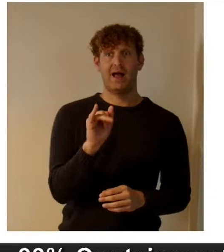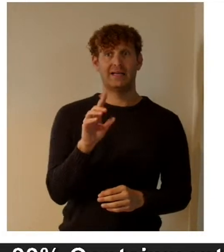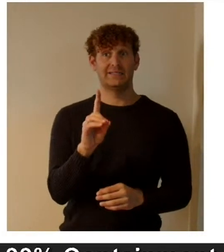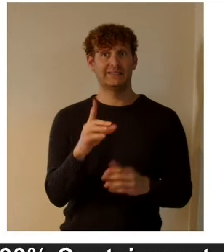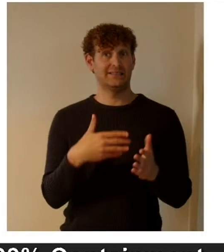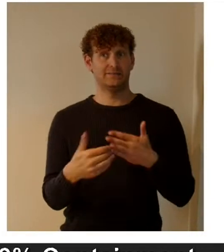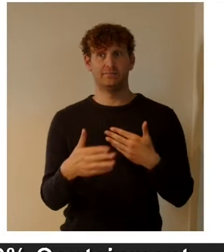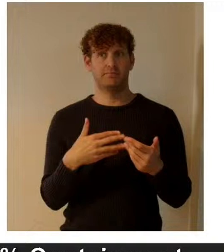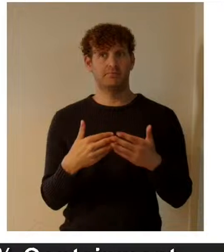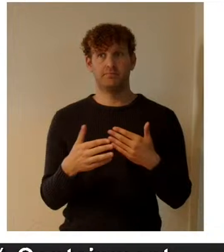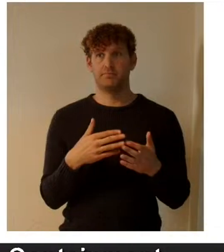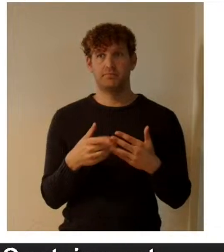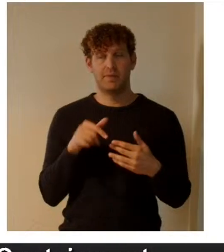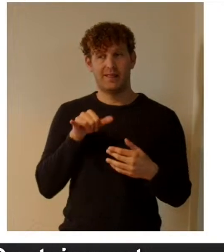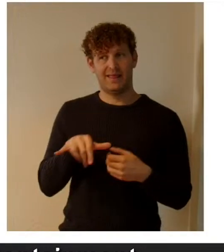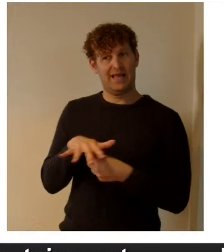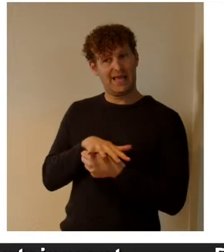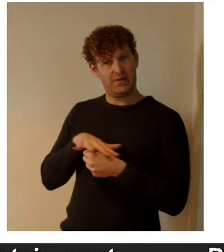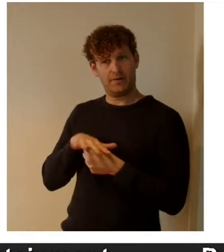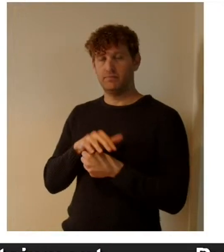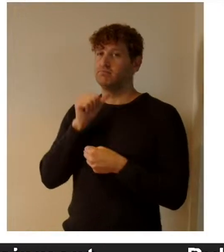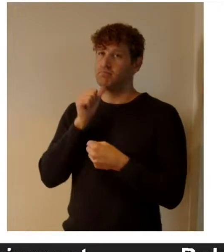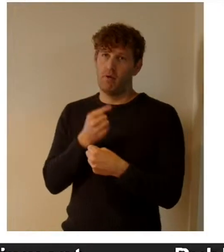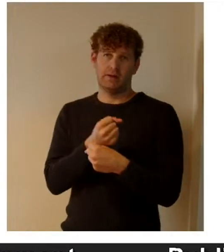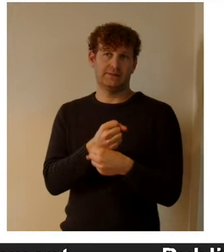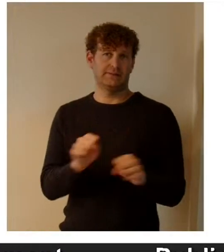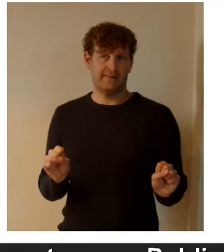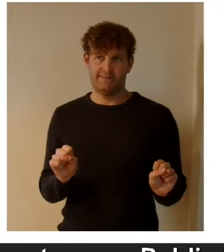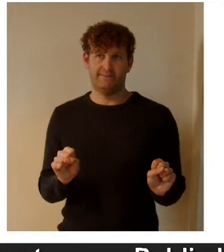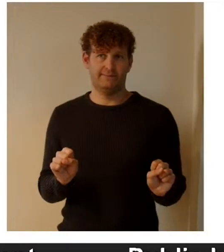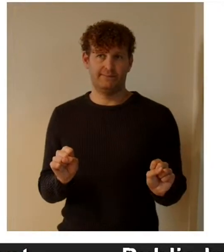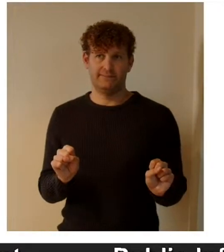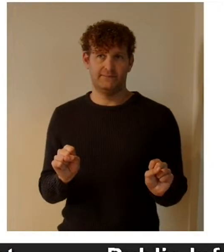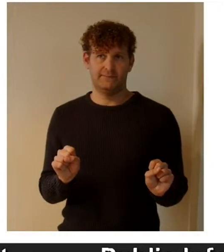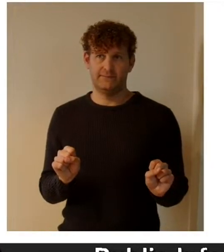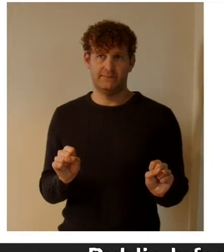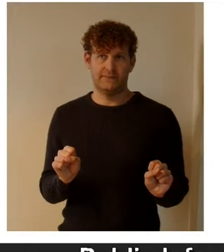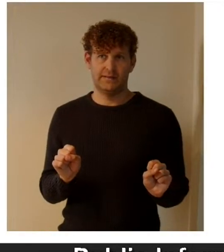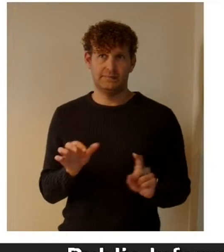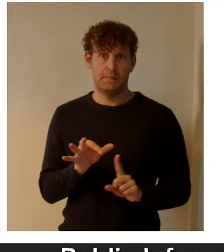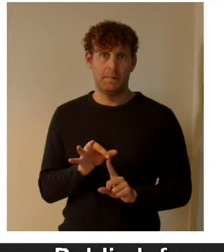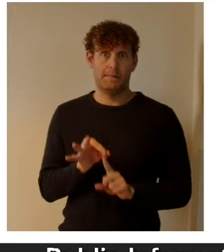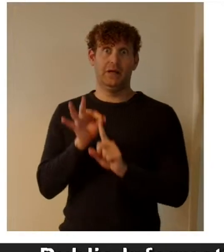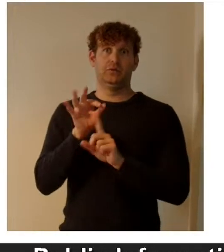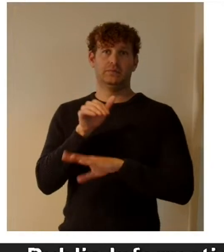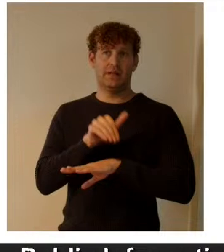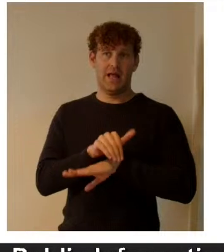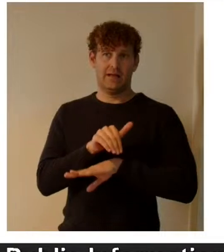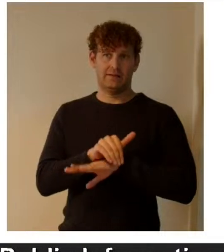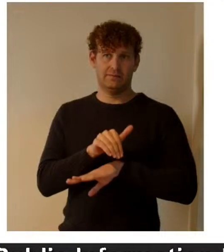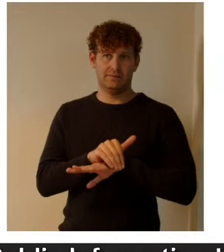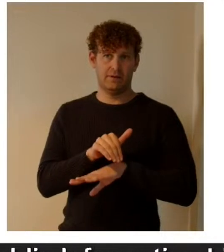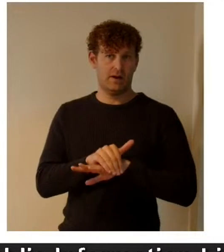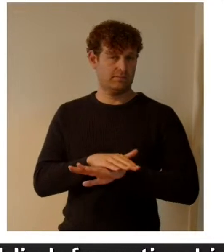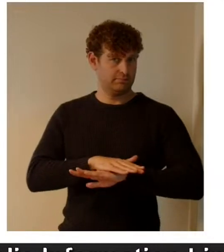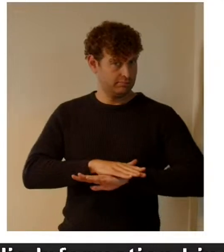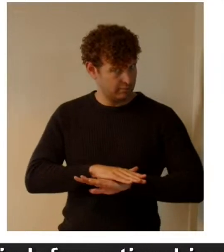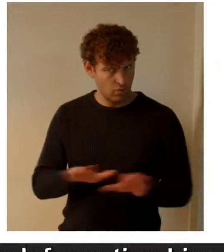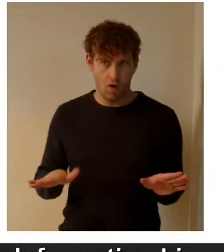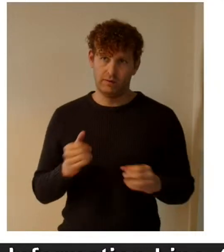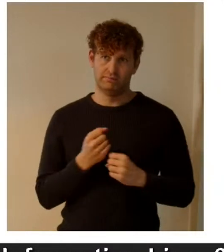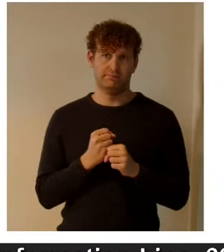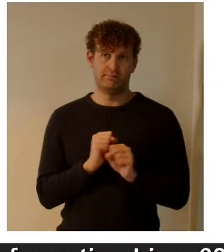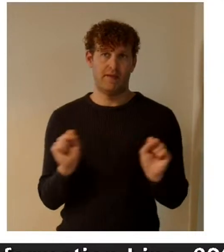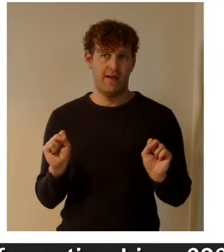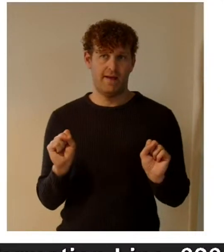considered unsafe, especially during that nighttime. It can be even more unsafe. And we don't want anybody to be in violation